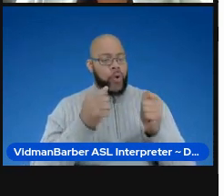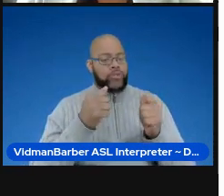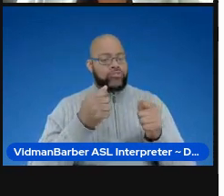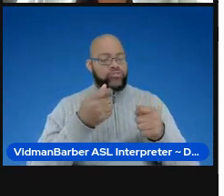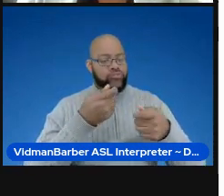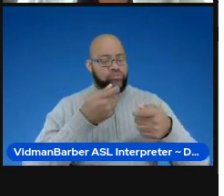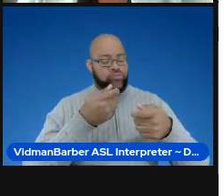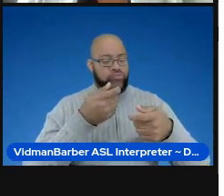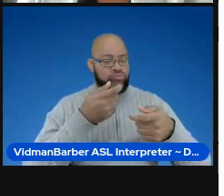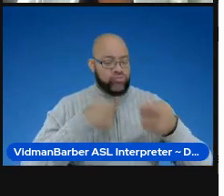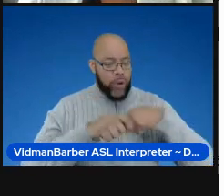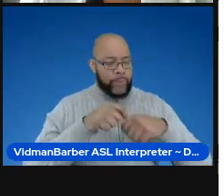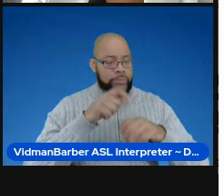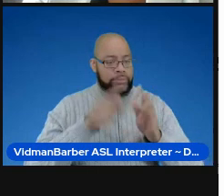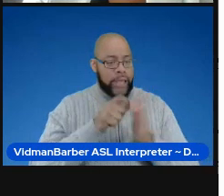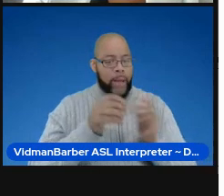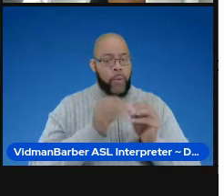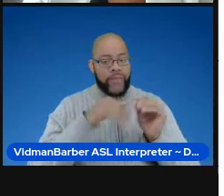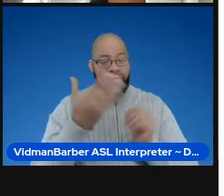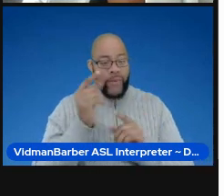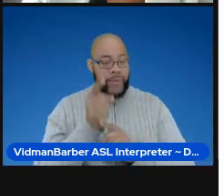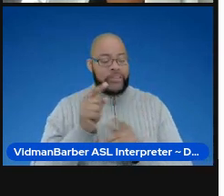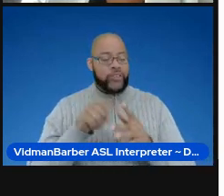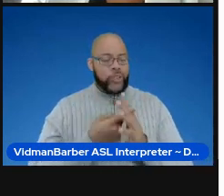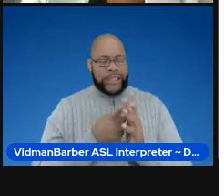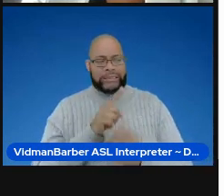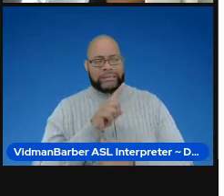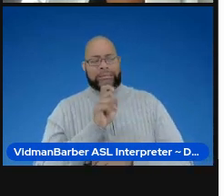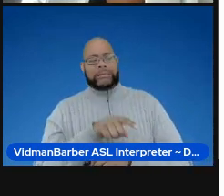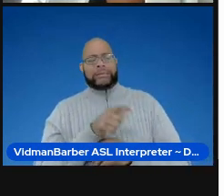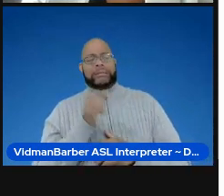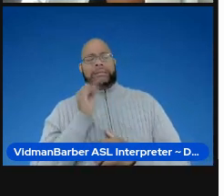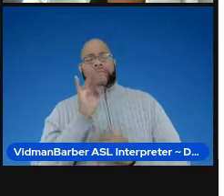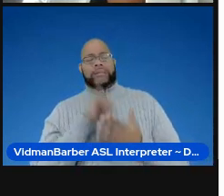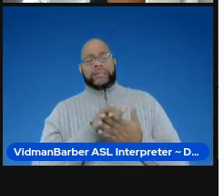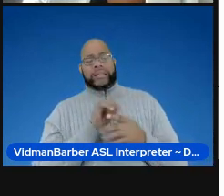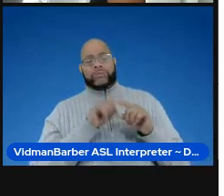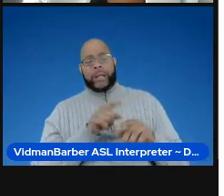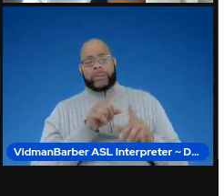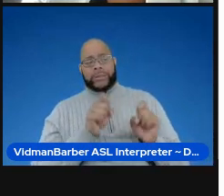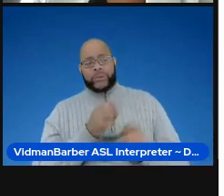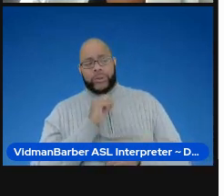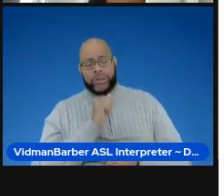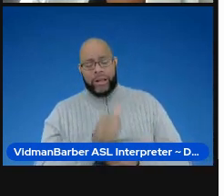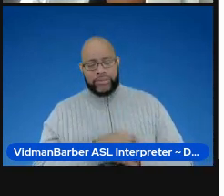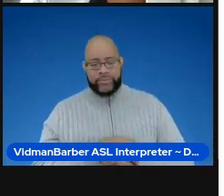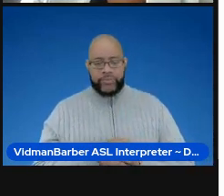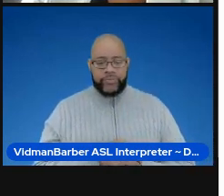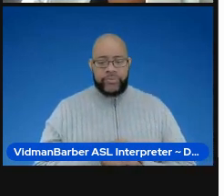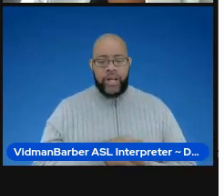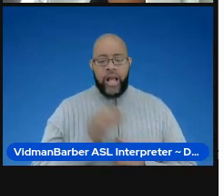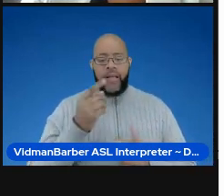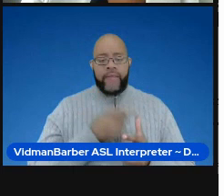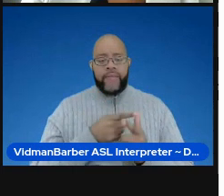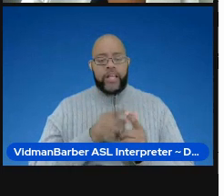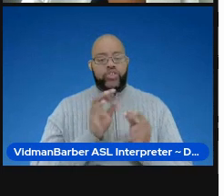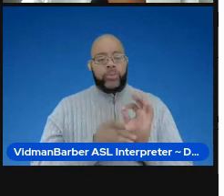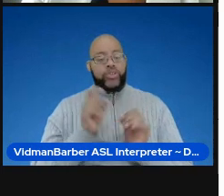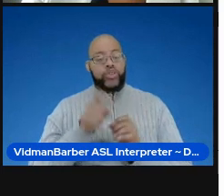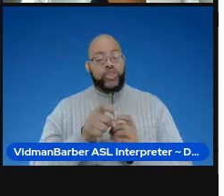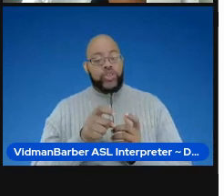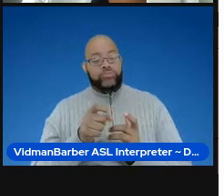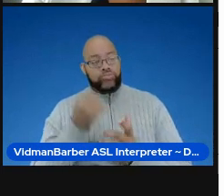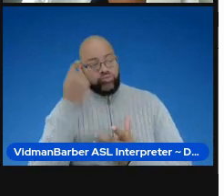time. More than 15 minutes, you start to question whether this is a reliable assay or not. And the interpretation should be